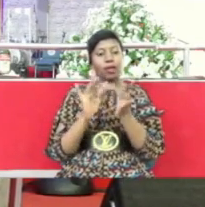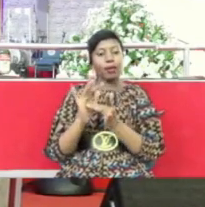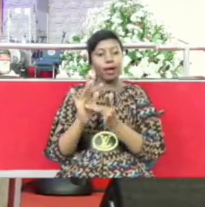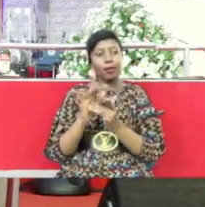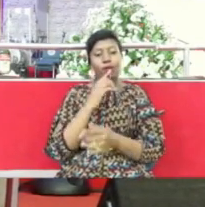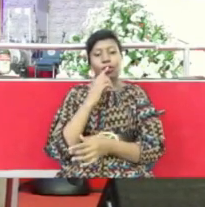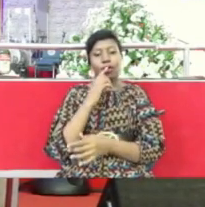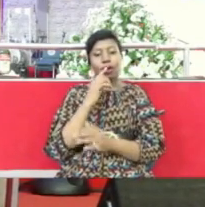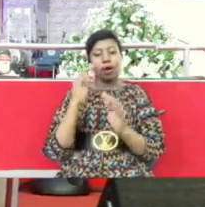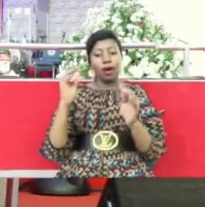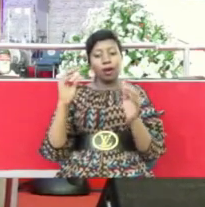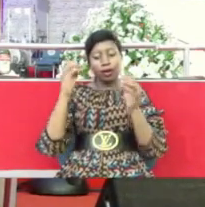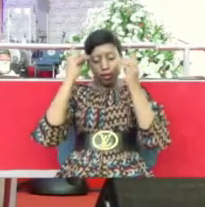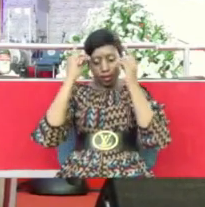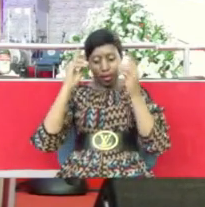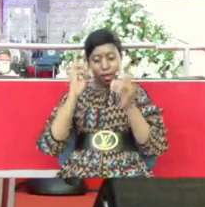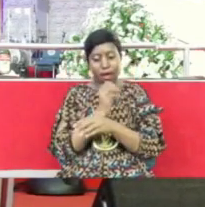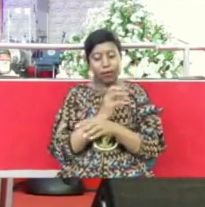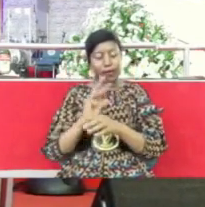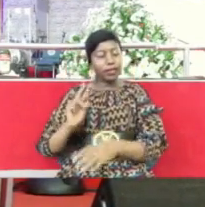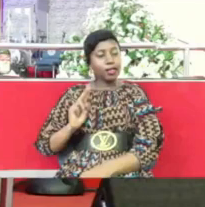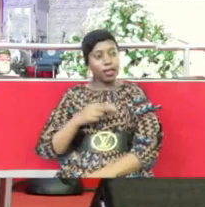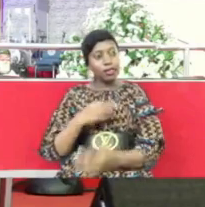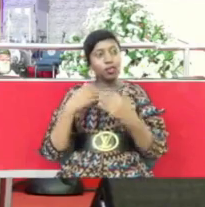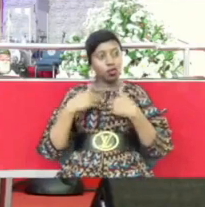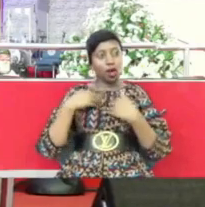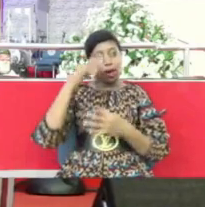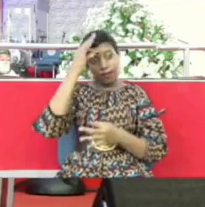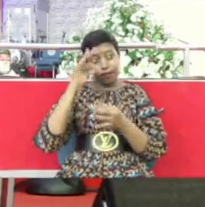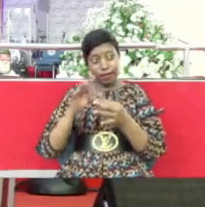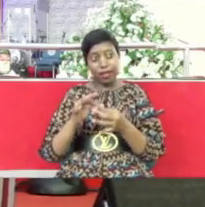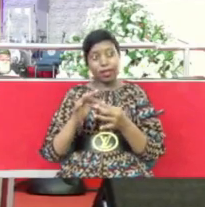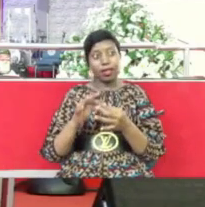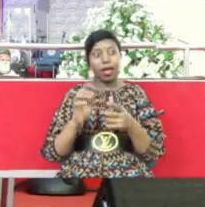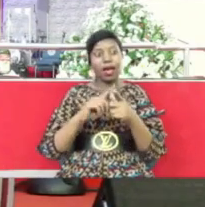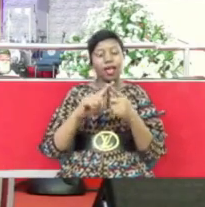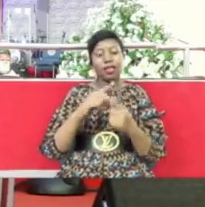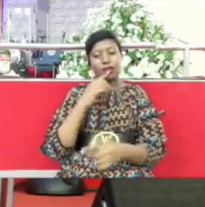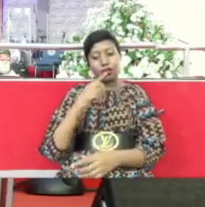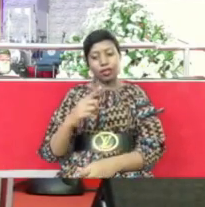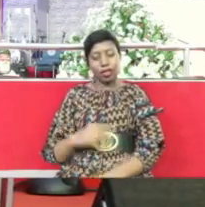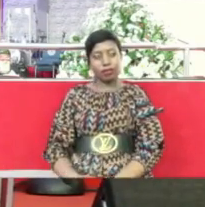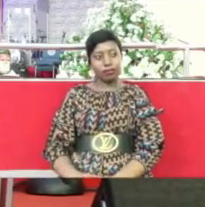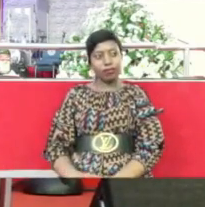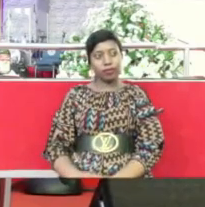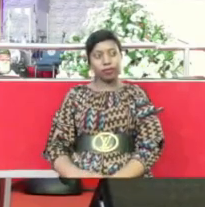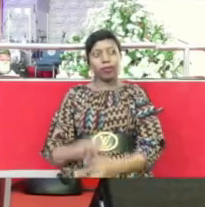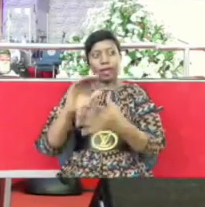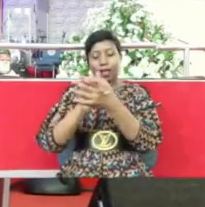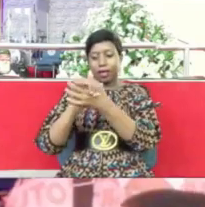And then we say. All what we need is to have faith. And then we say. Greet your neighbor again for